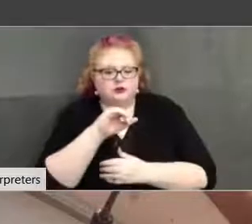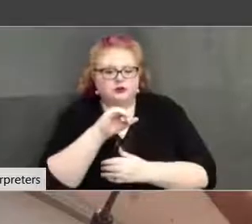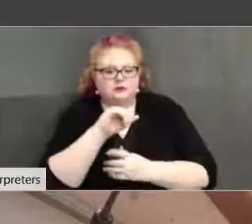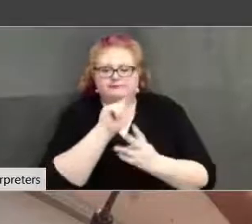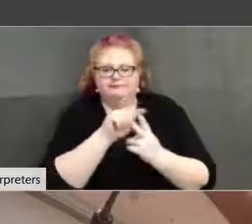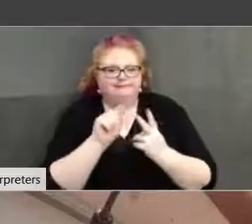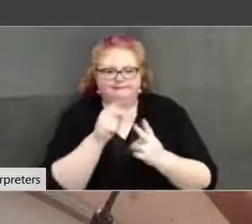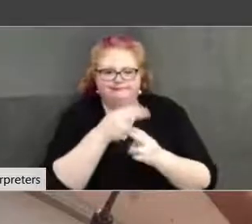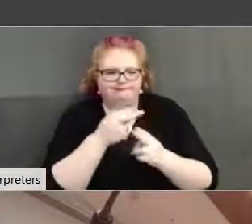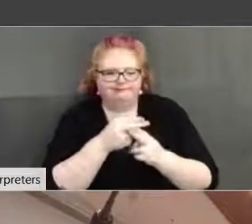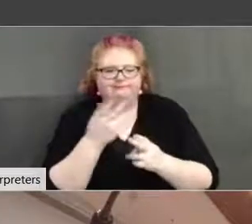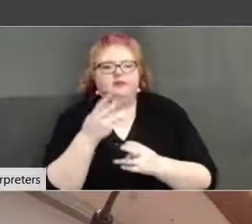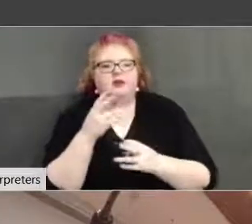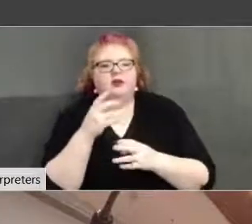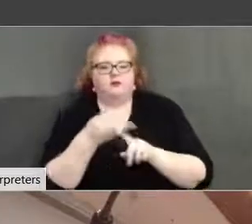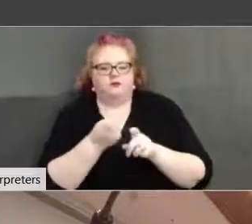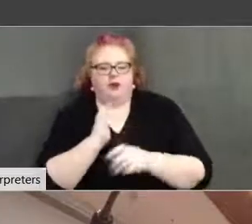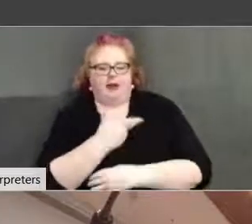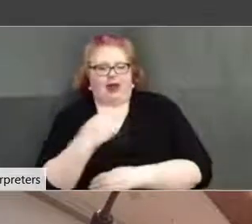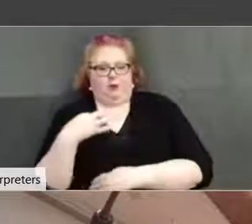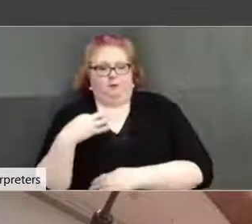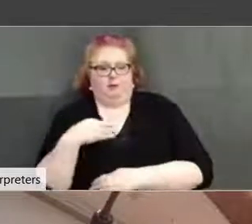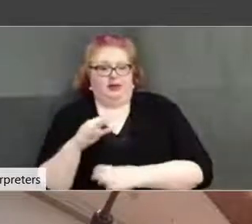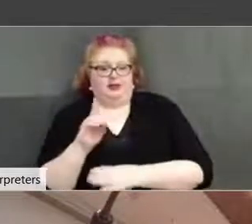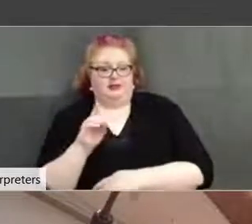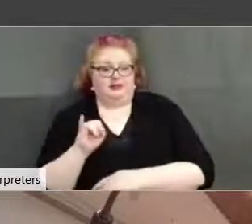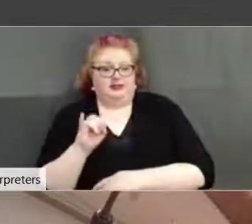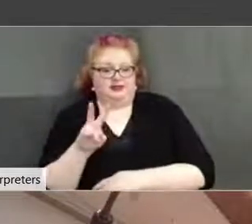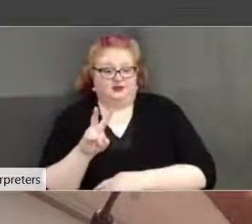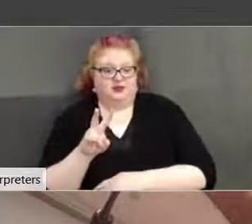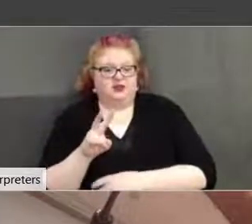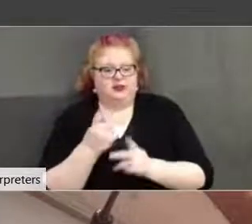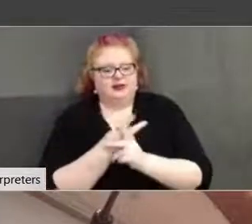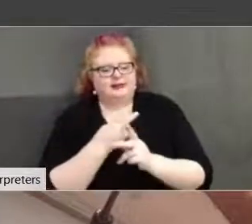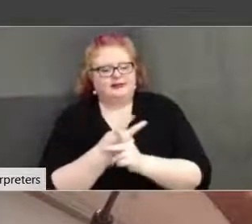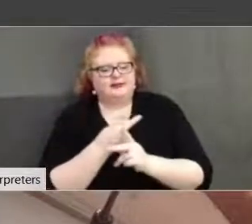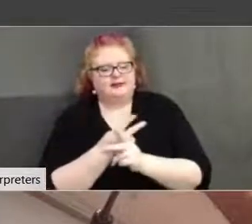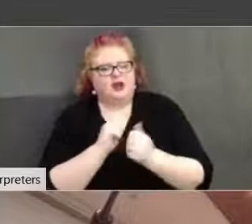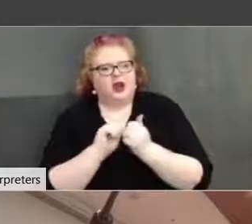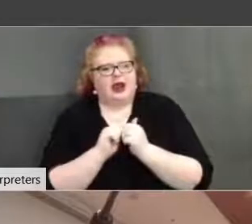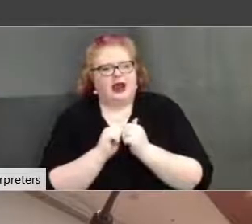way to bring on a wellness consultant that